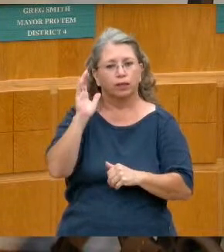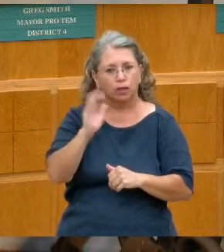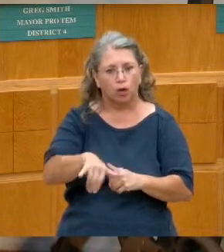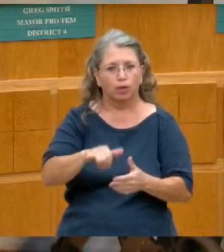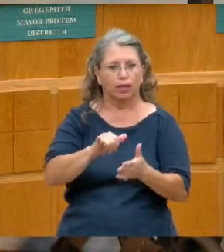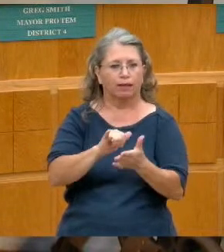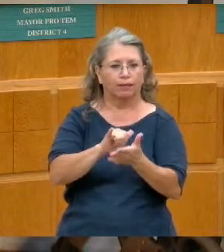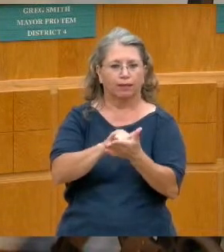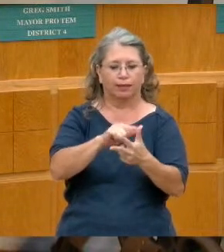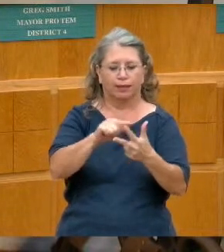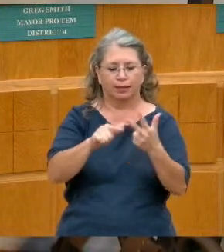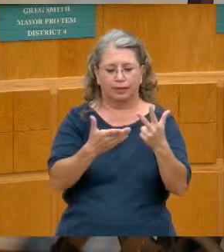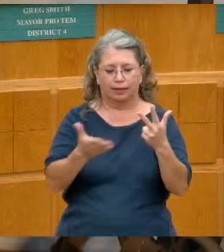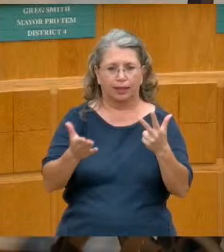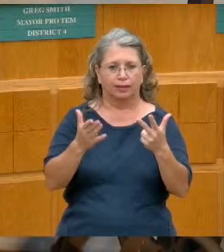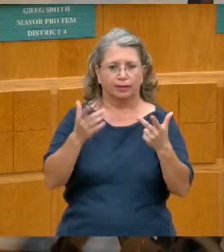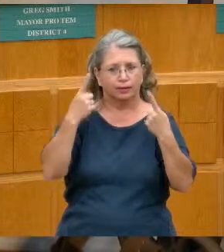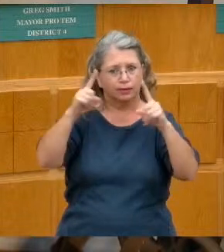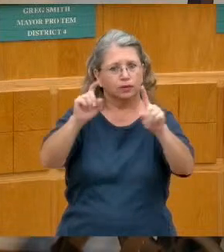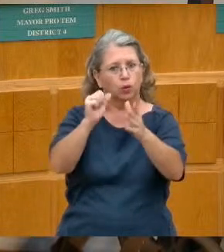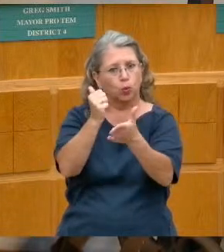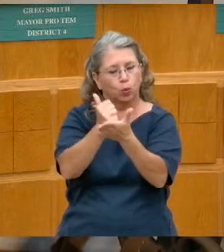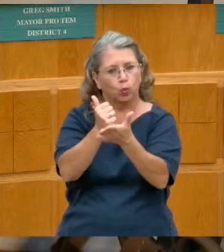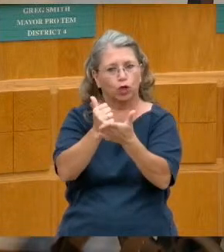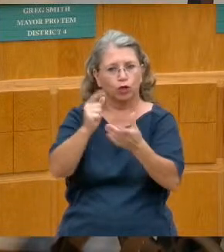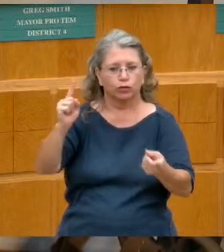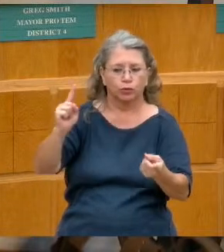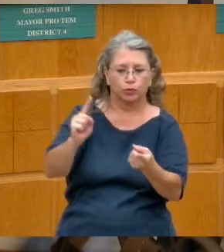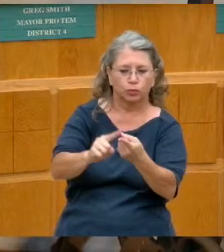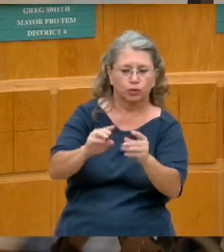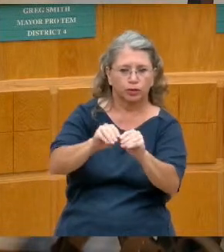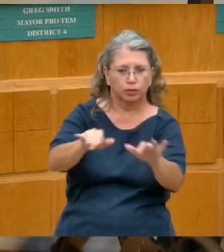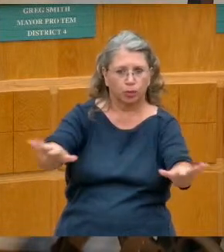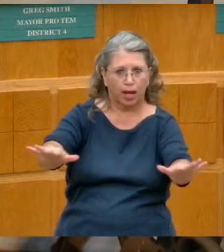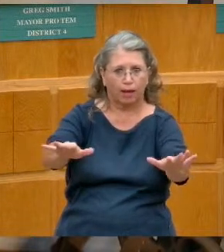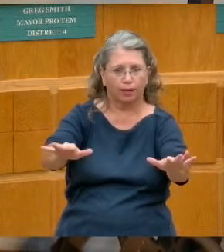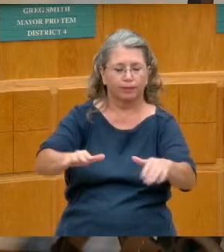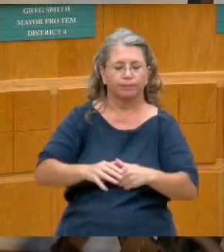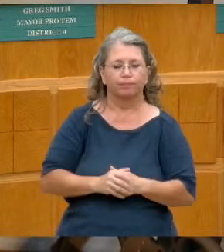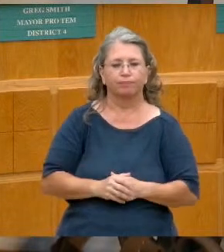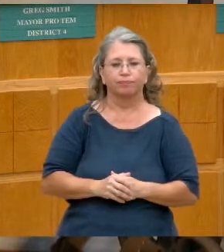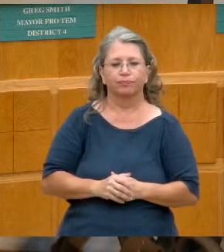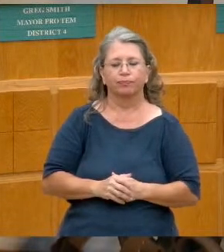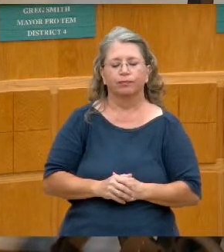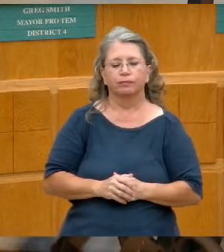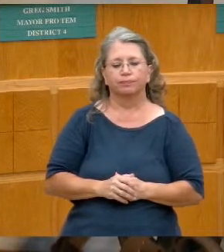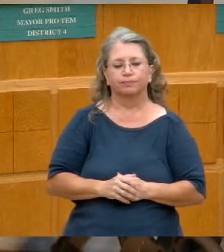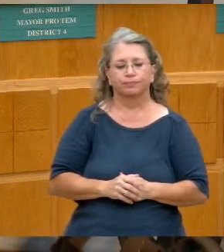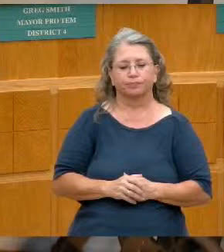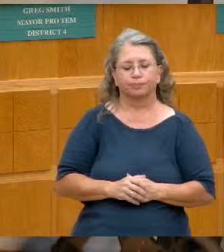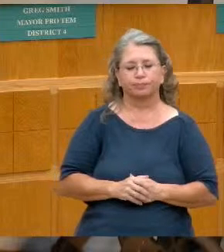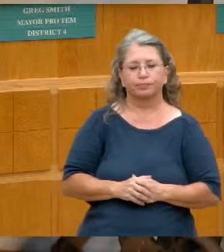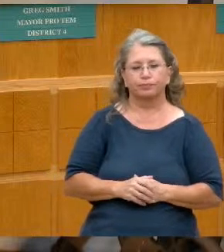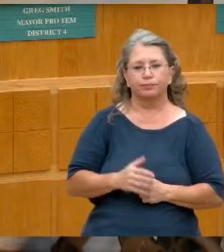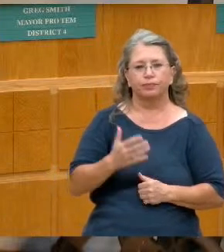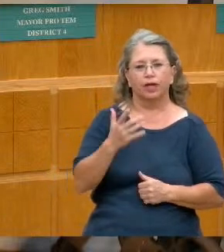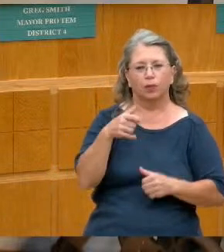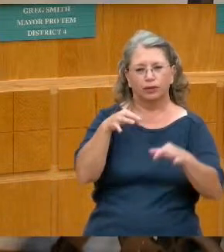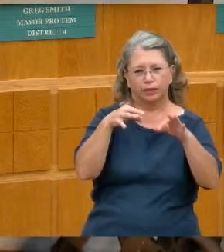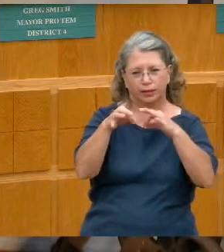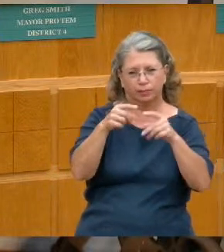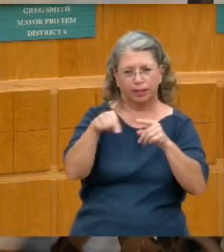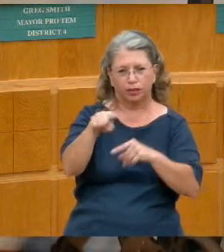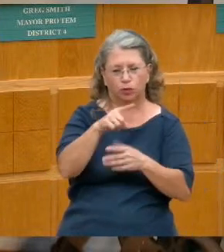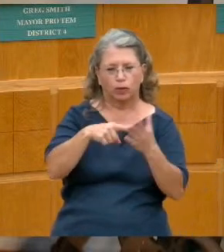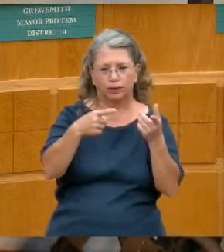We know this can help the spread of the virus. Now, shortly, I want to explain to you what has transpired in